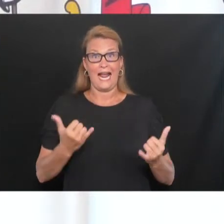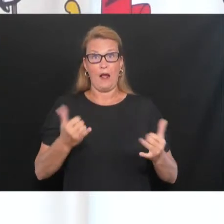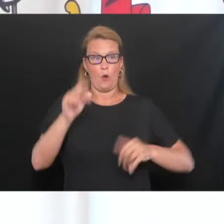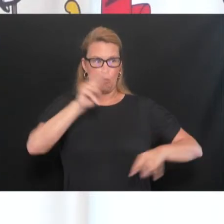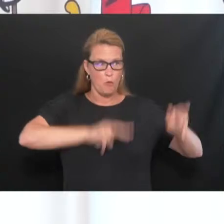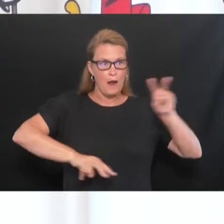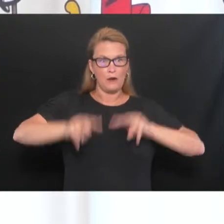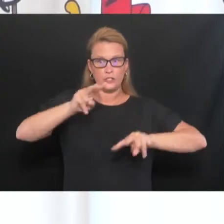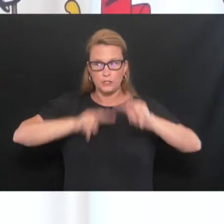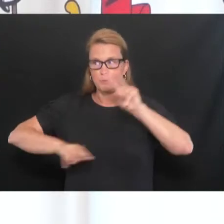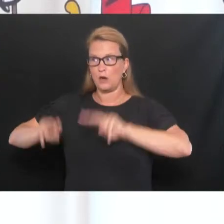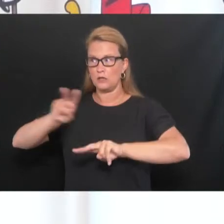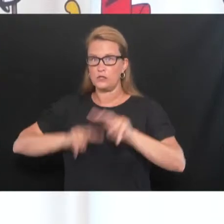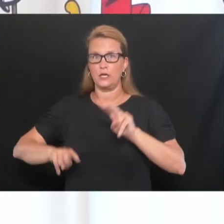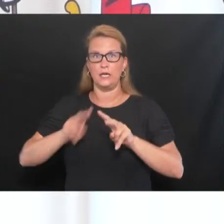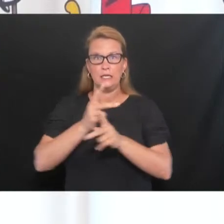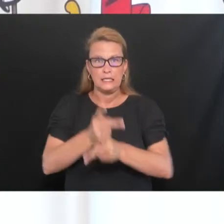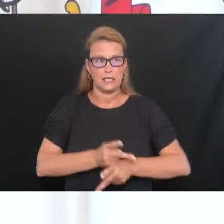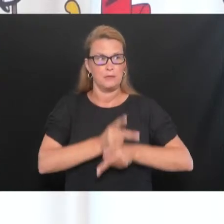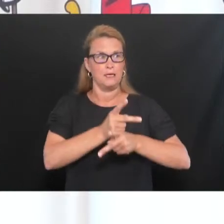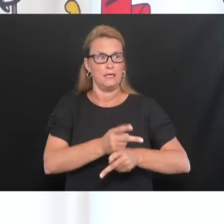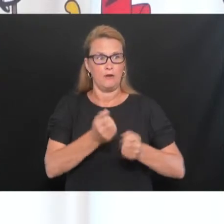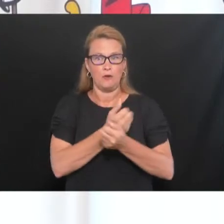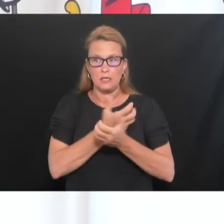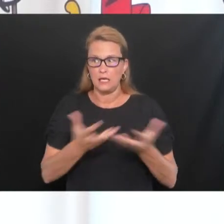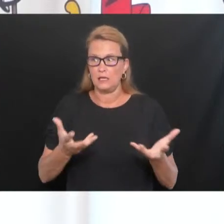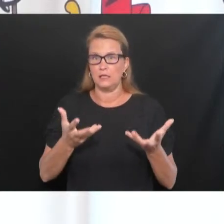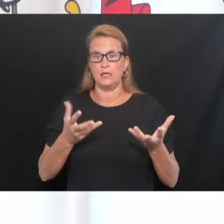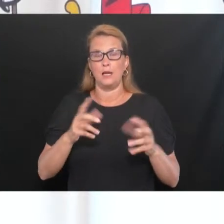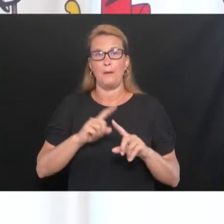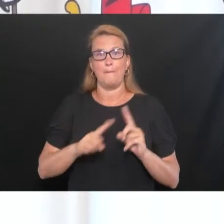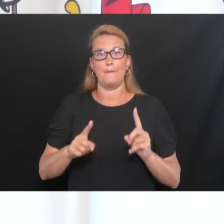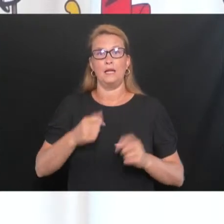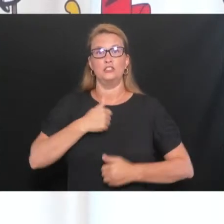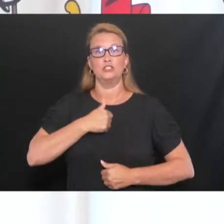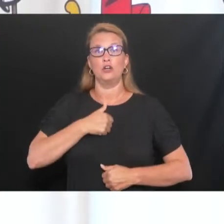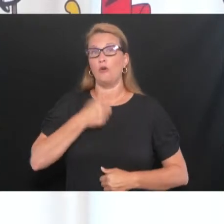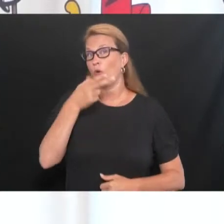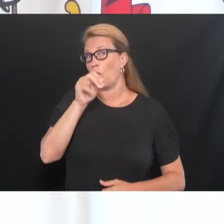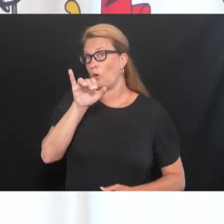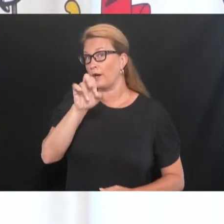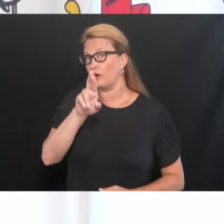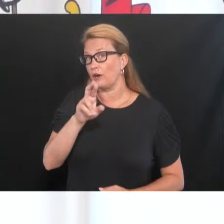and done it and done it. Now, I just told the General just this.